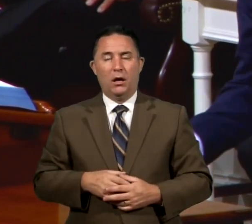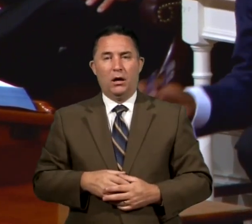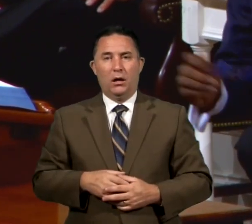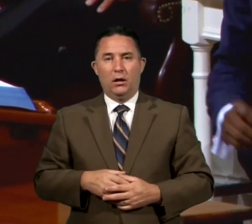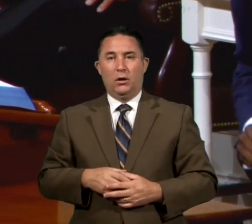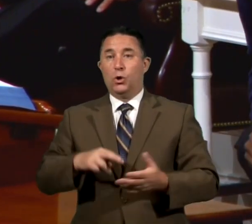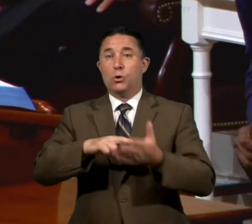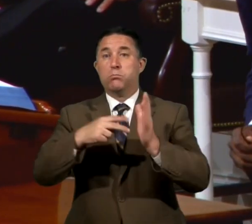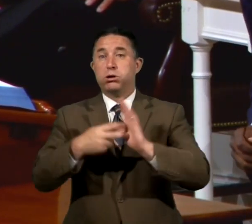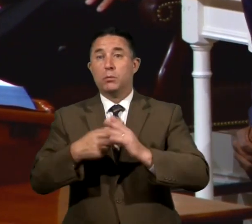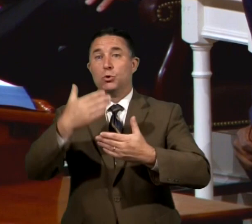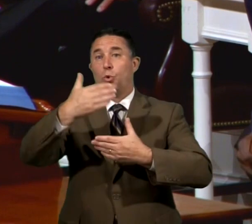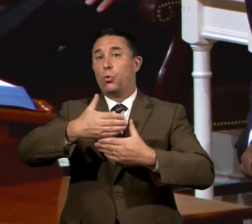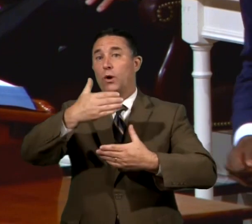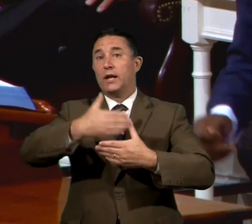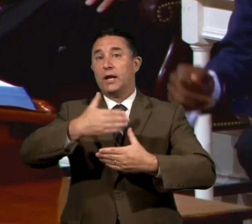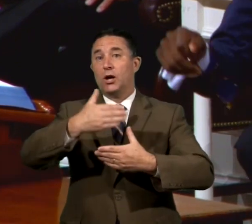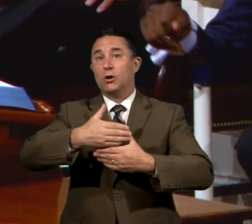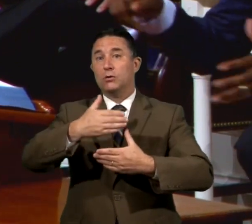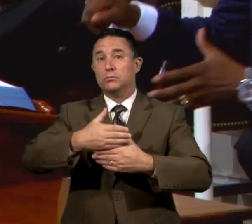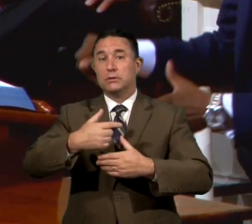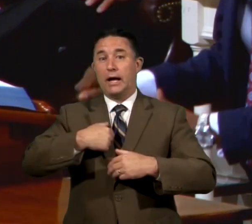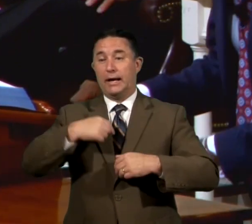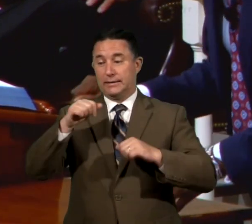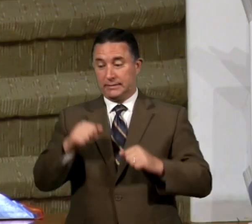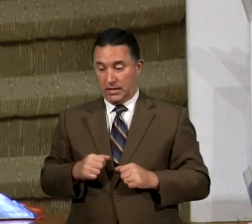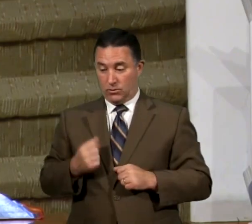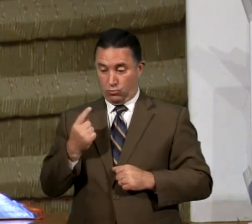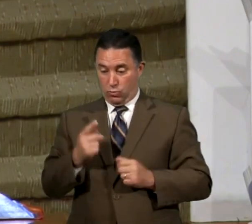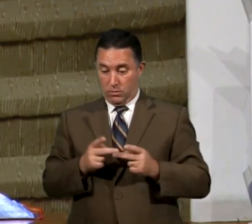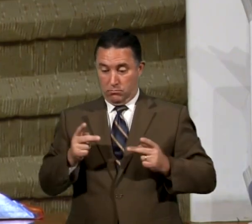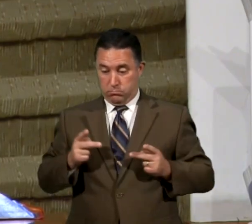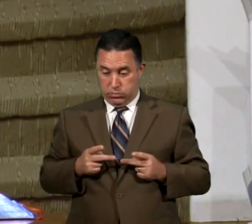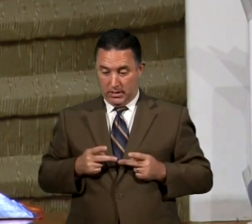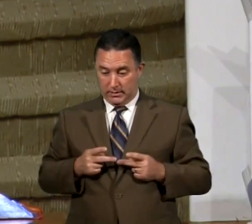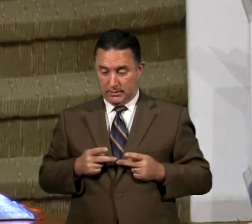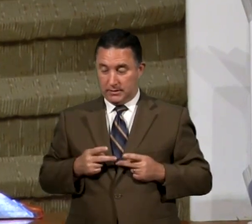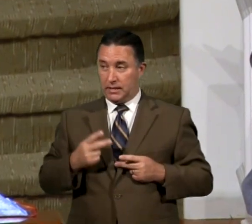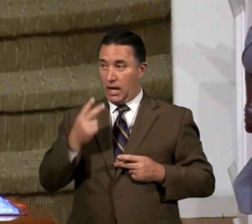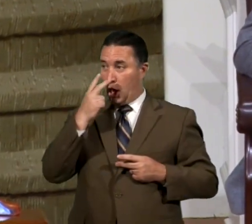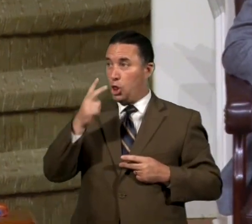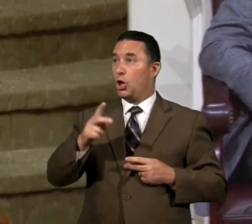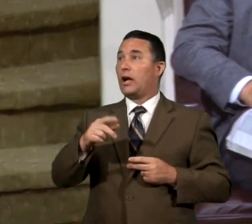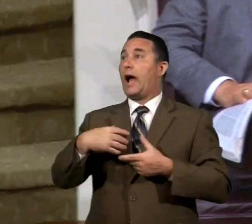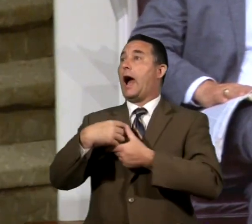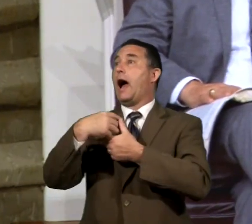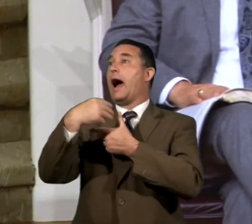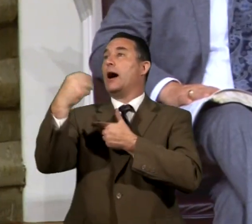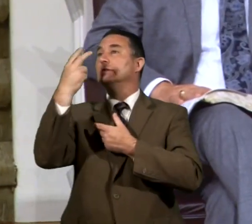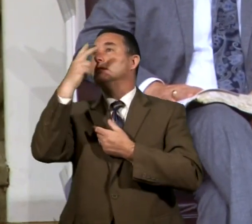The purpose of a window is so that I can be in one place and I can look in another place.